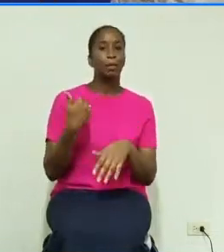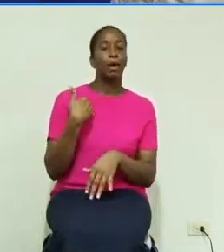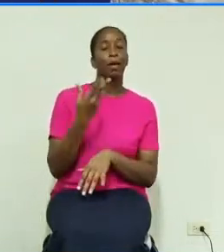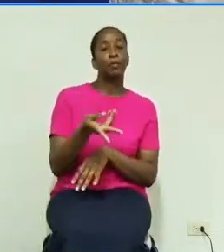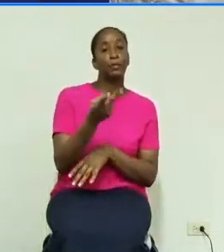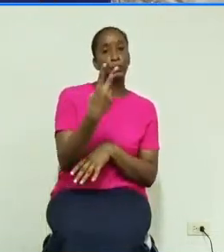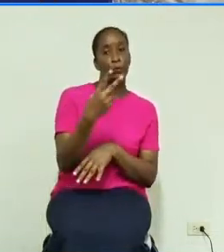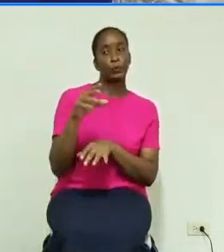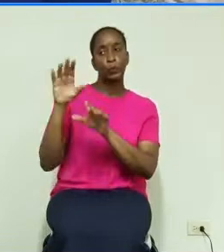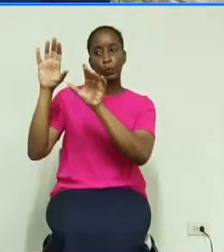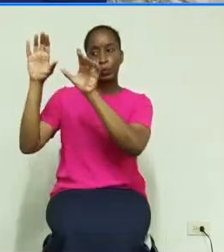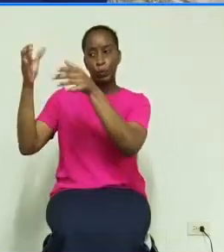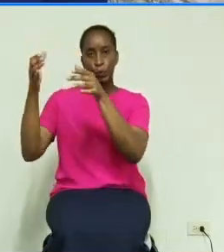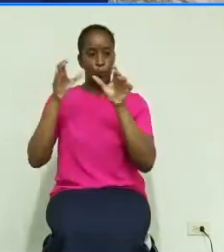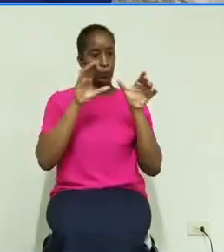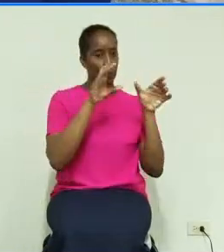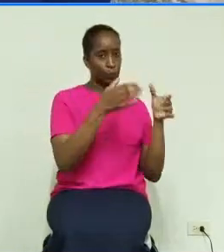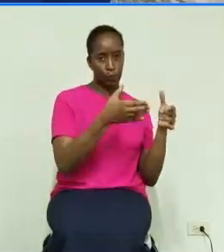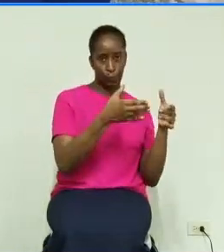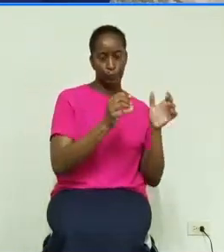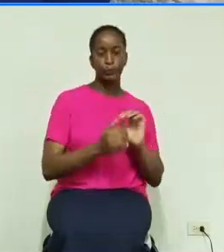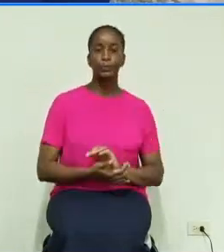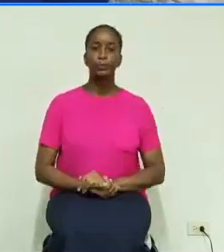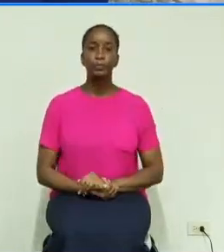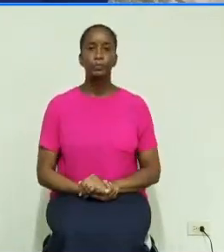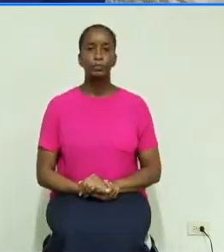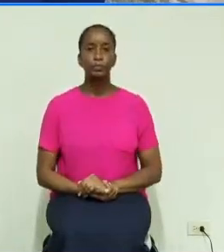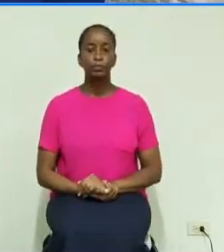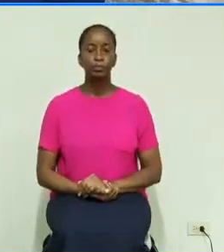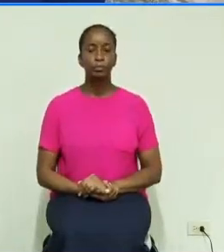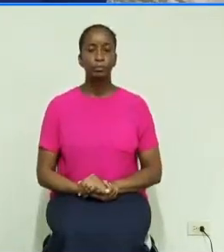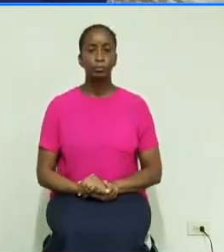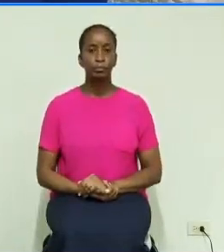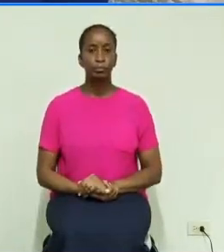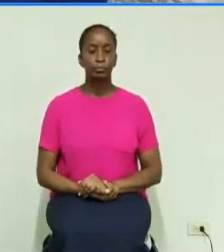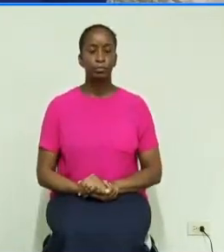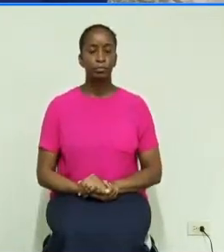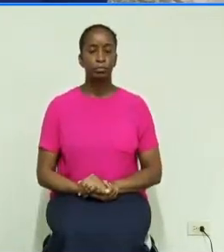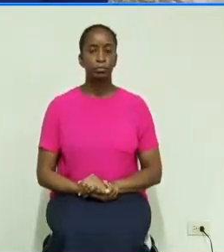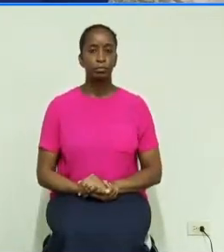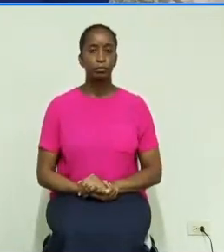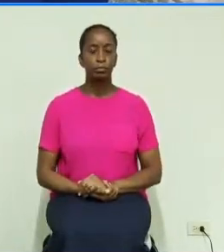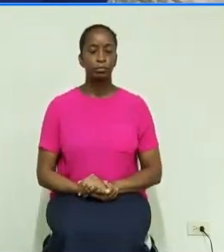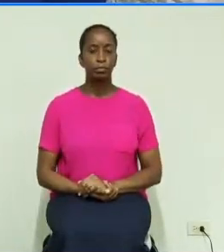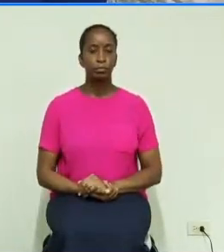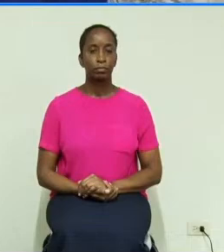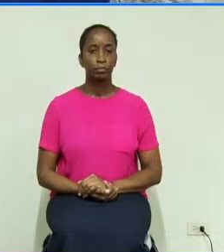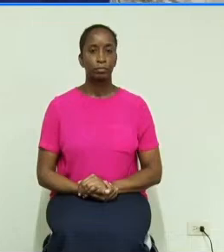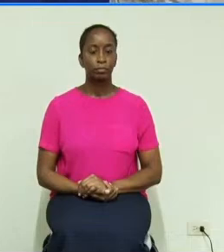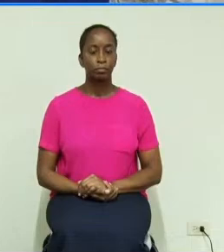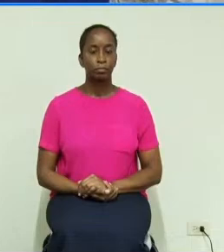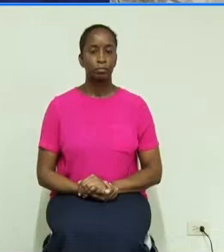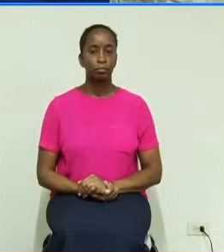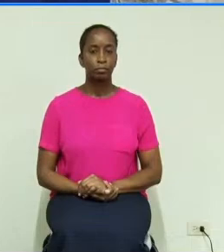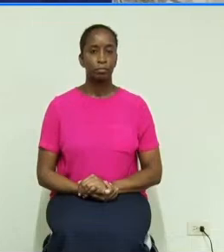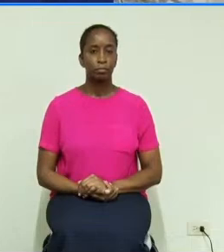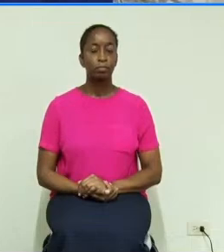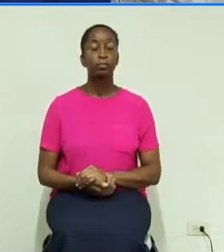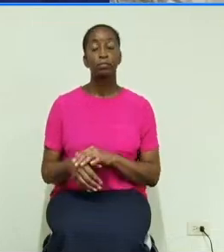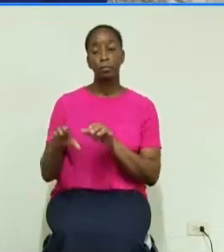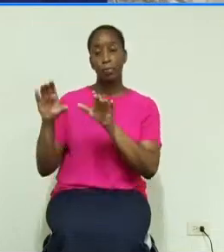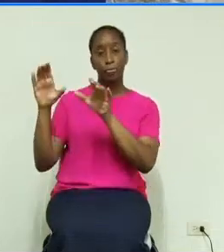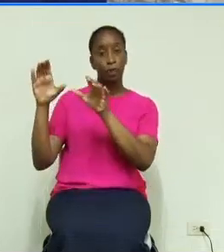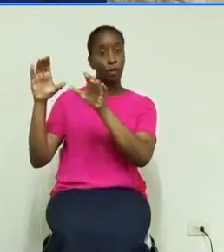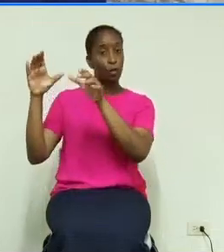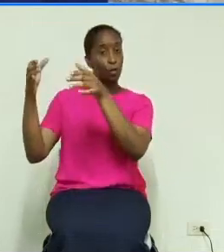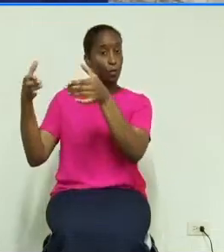Barbados, a lower house and an upper house. And the lower house, of course, is the place where the elected